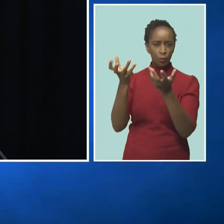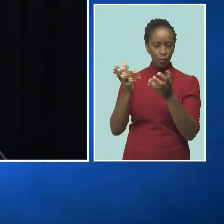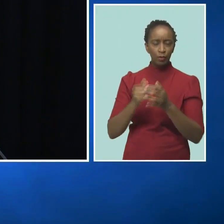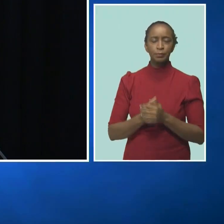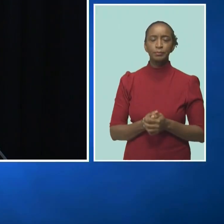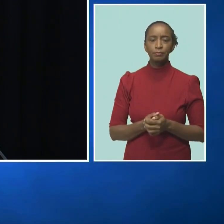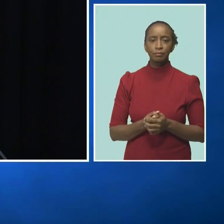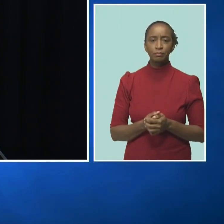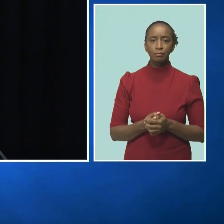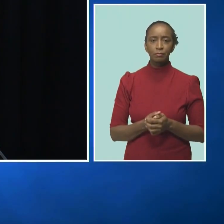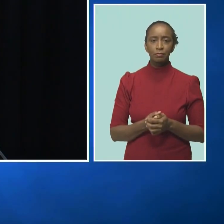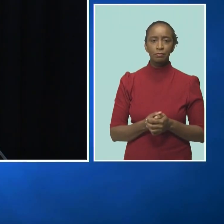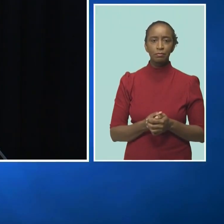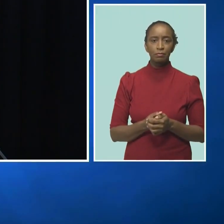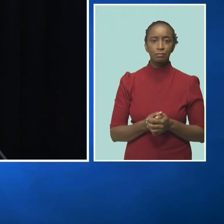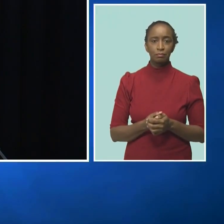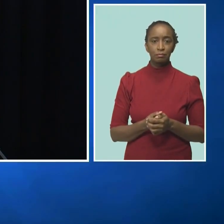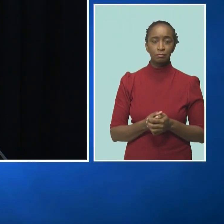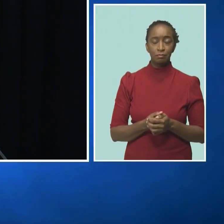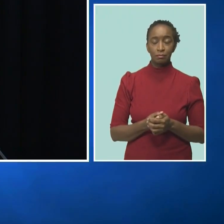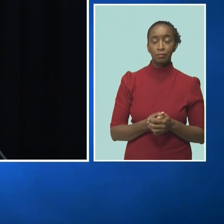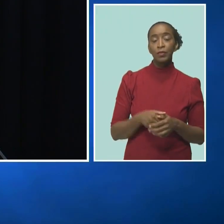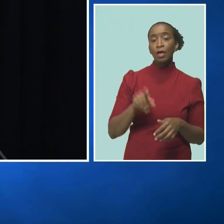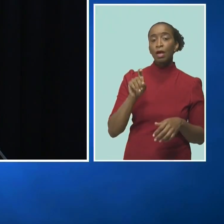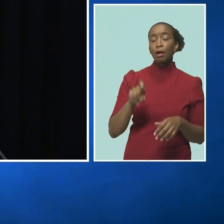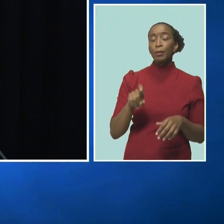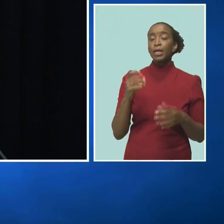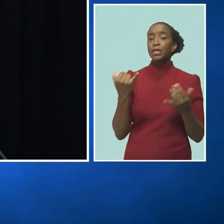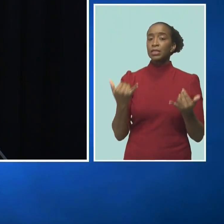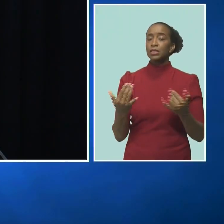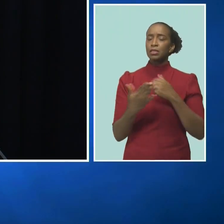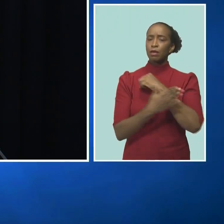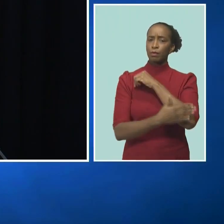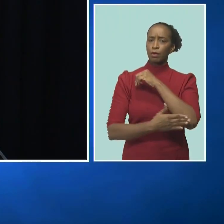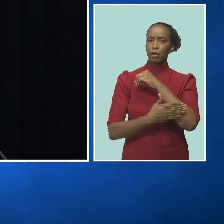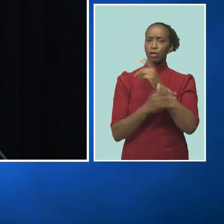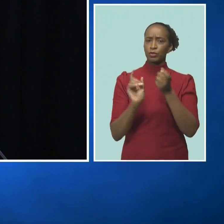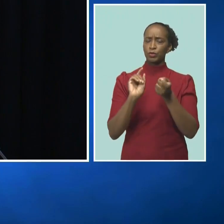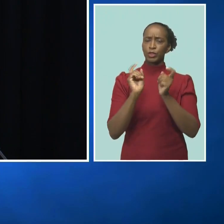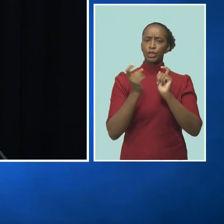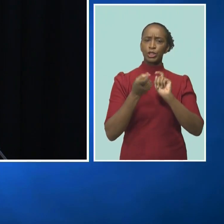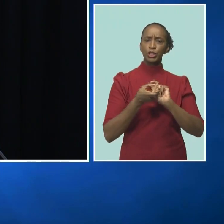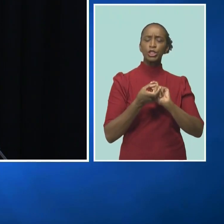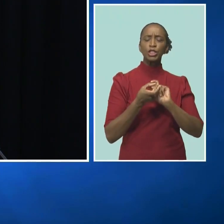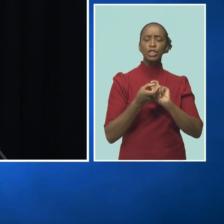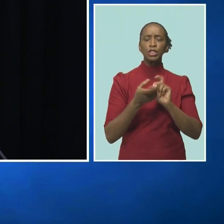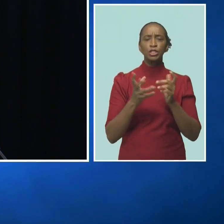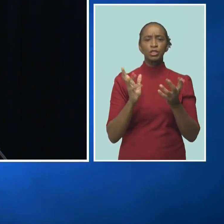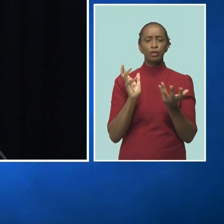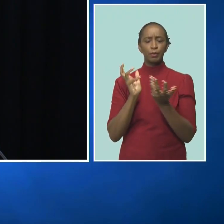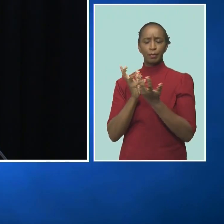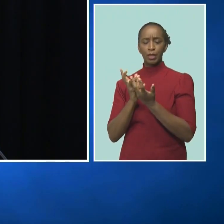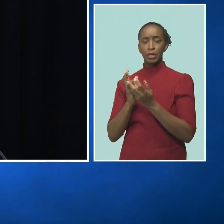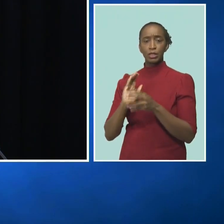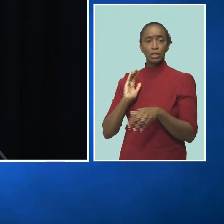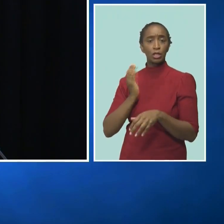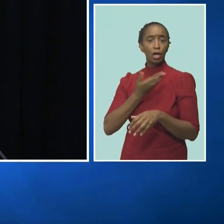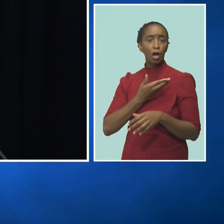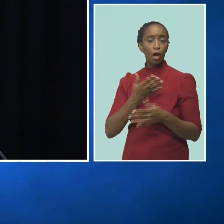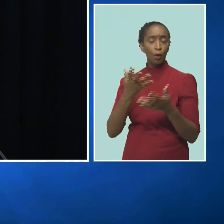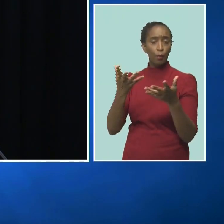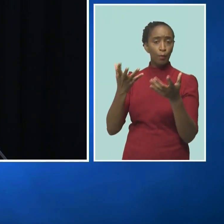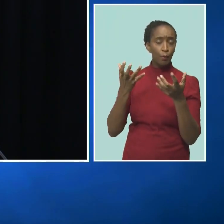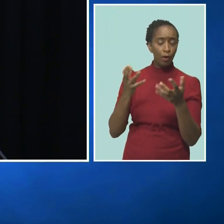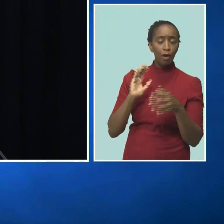must now shape our country and the future of the country in an image that reflects our ambitions, who we are, our values